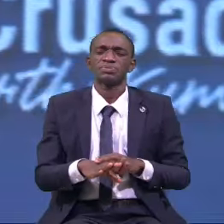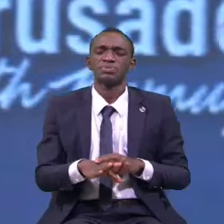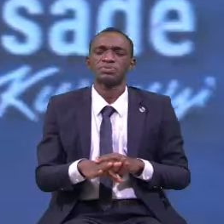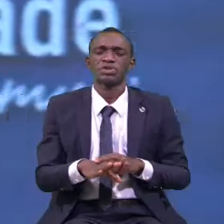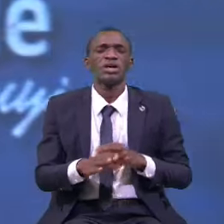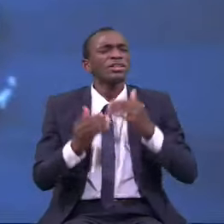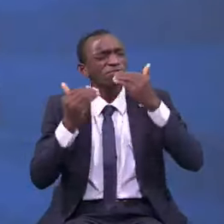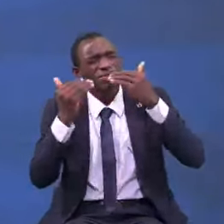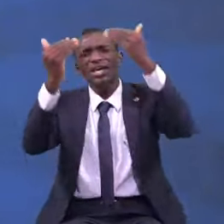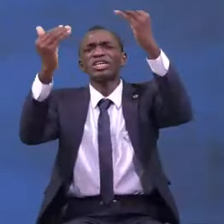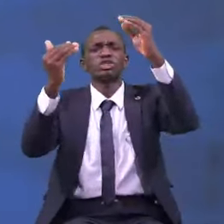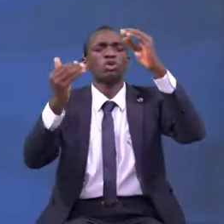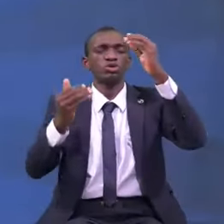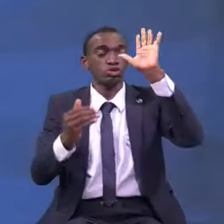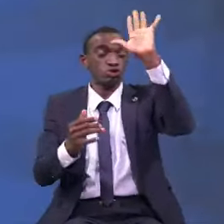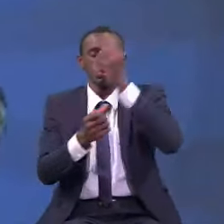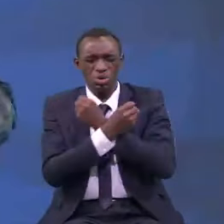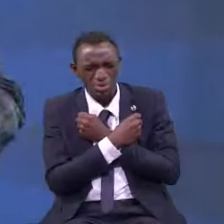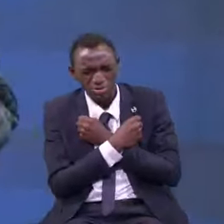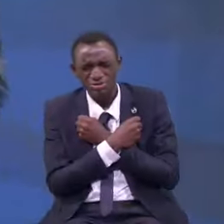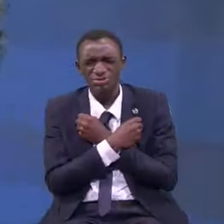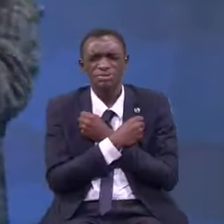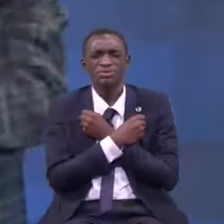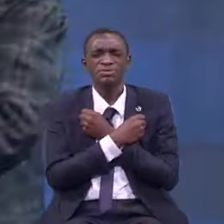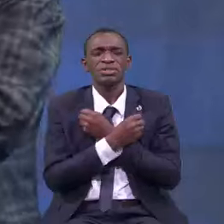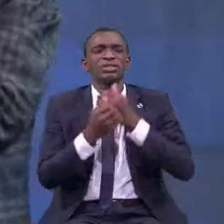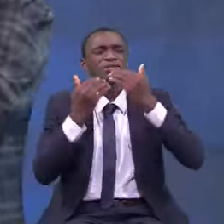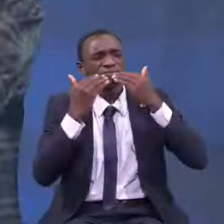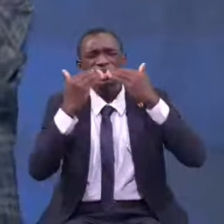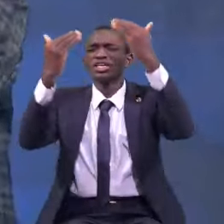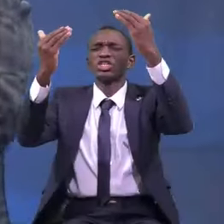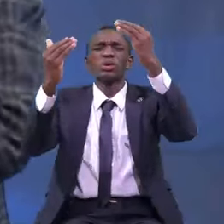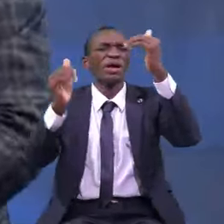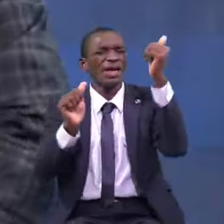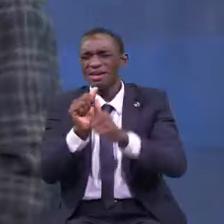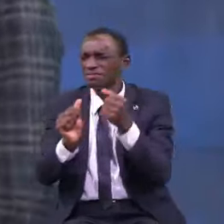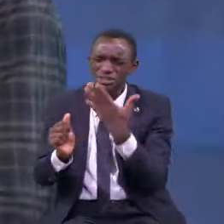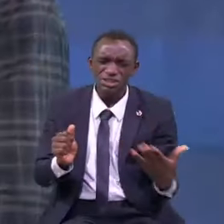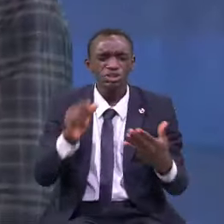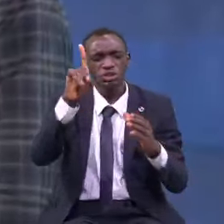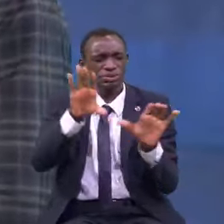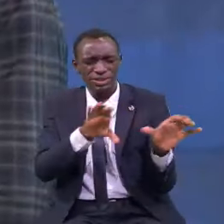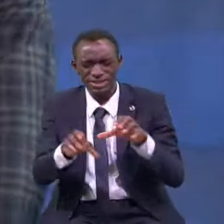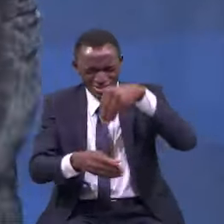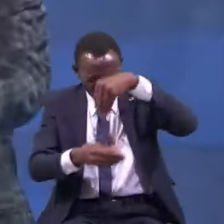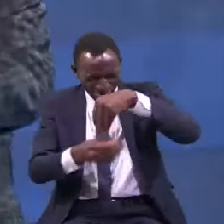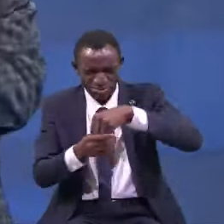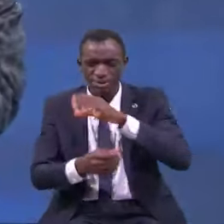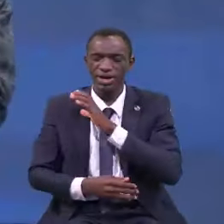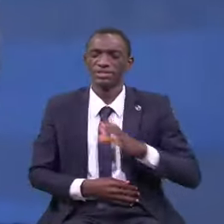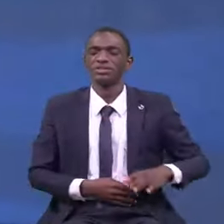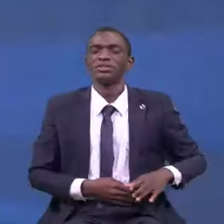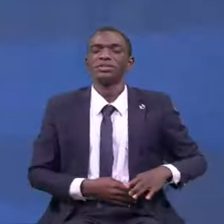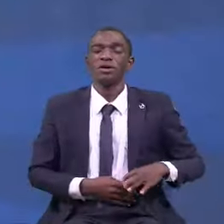Thank you for your love. Thank you for everything you've done in Christ. And